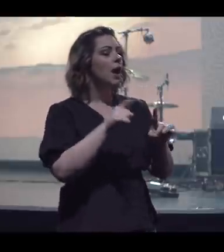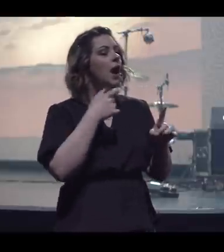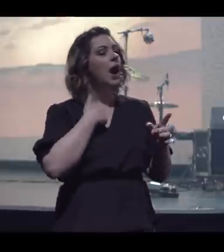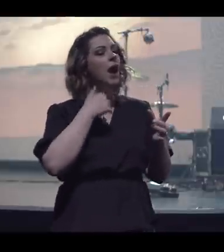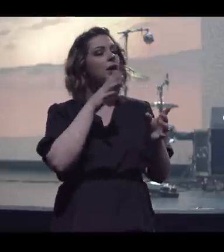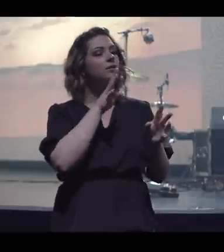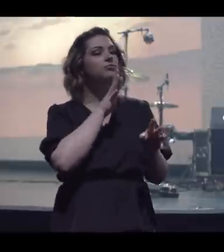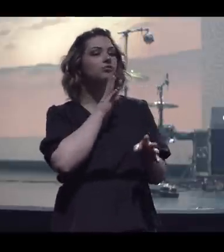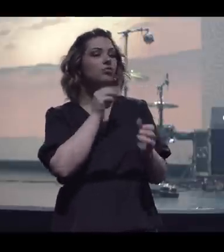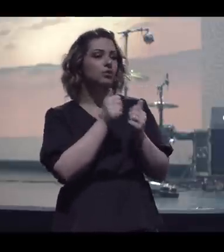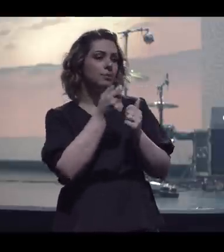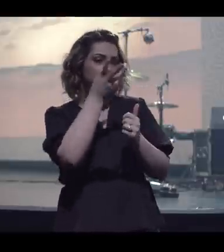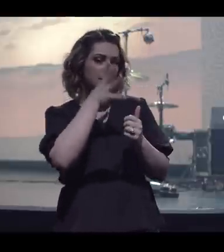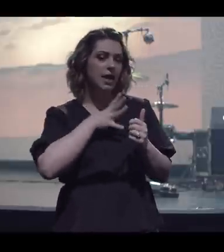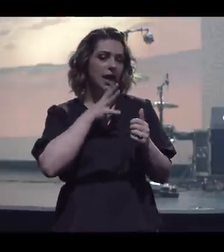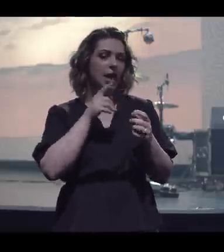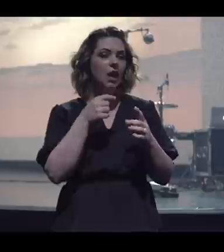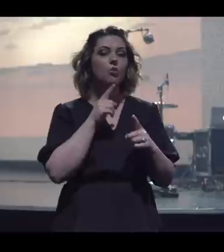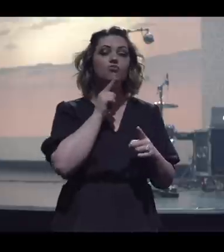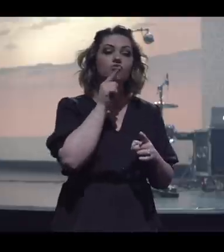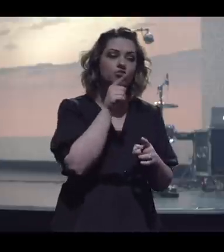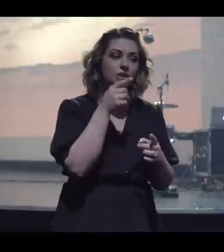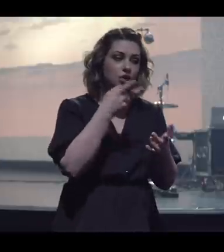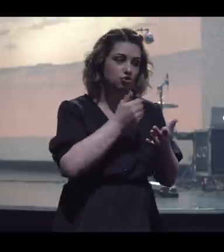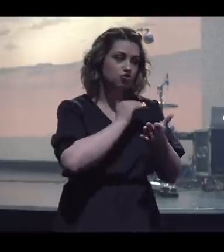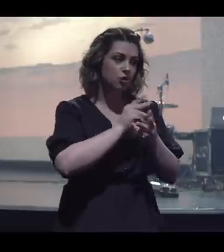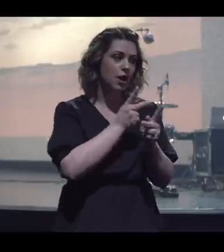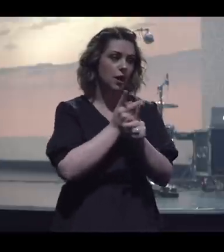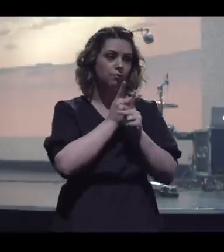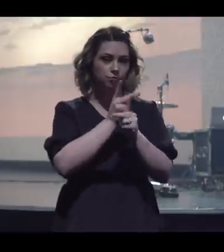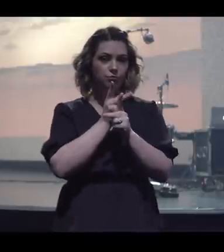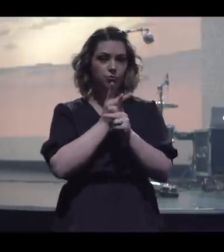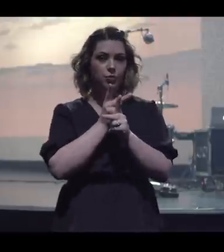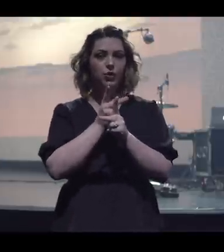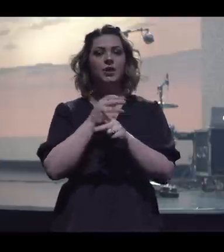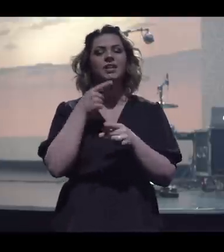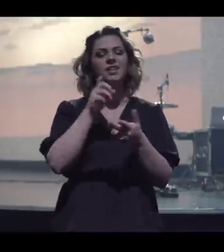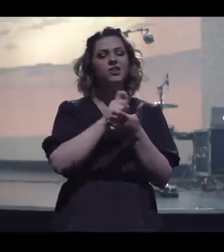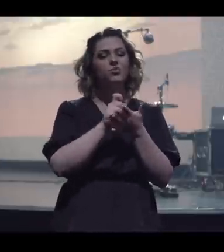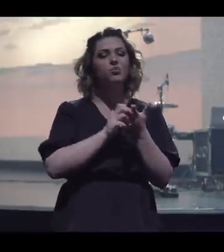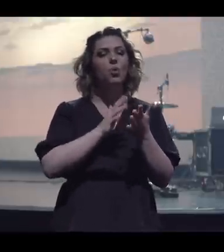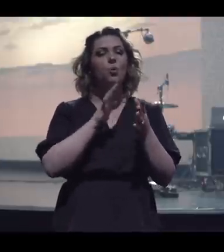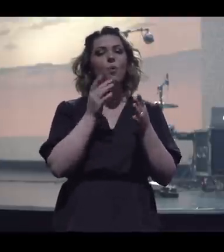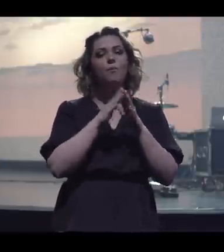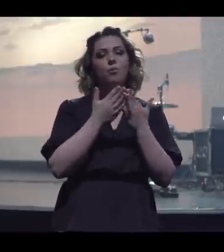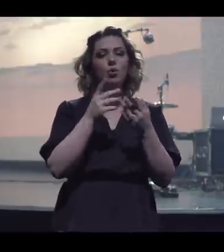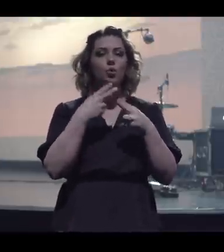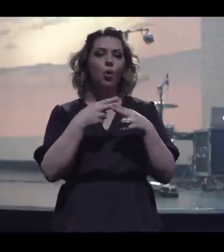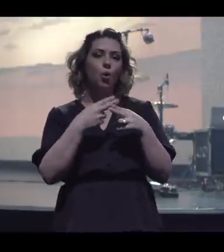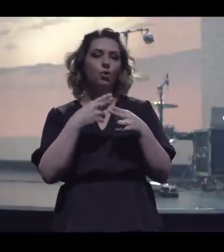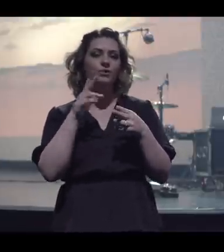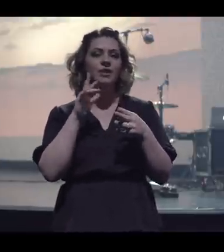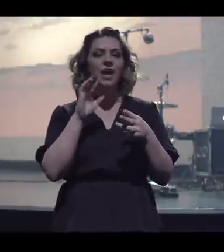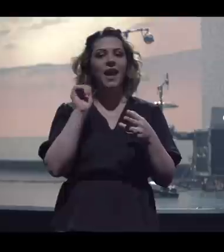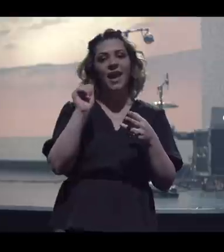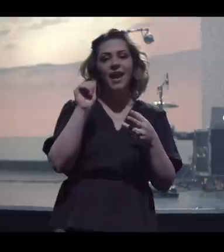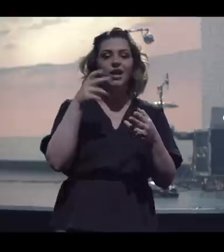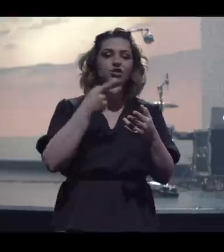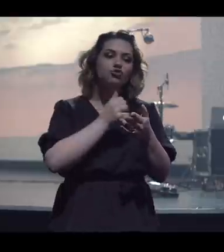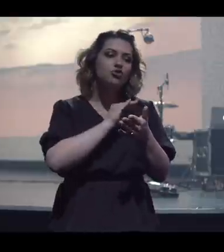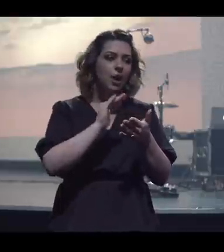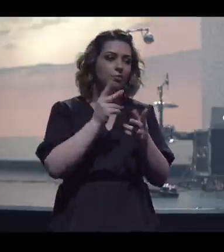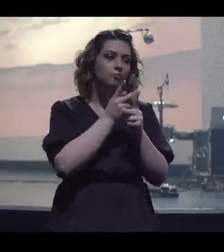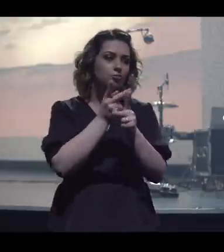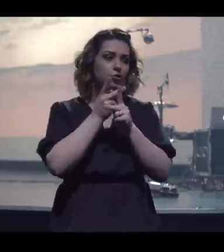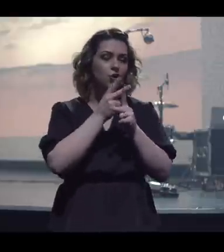wrote a book called The Shepherd Looks at Psalm 23. And he started describing the nature of lambs. And